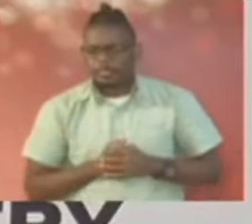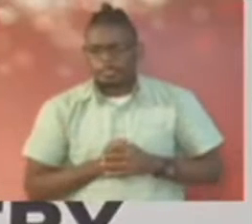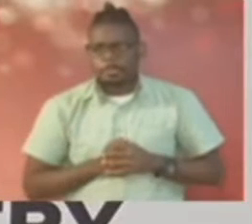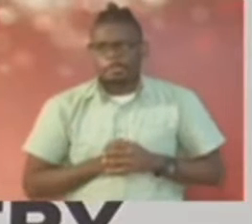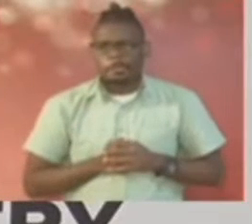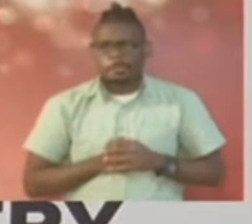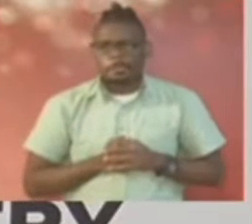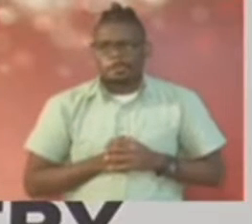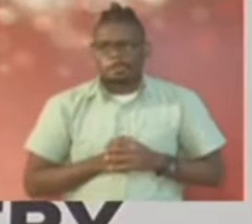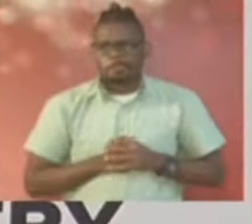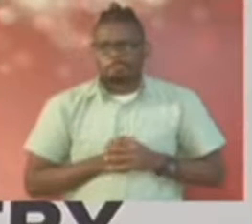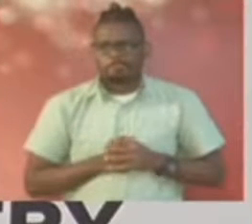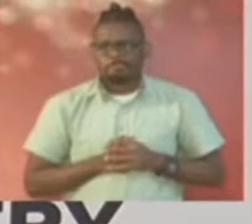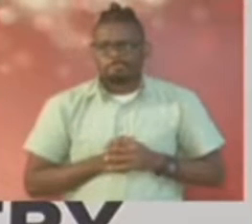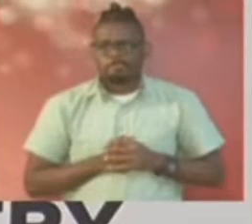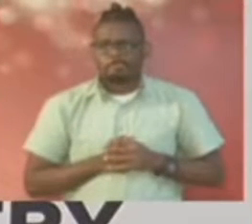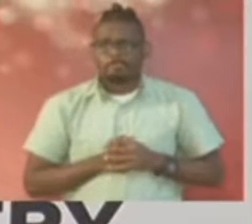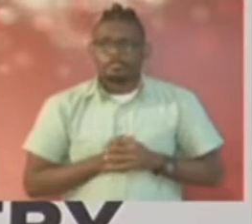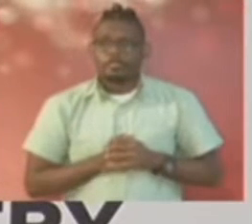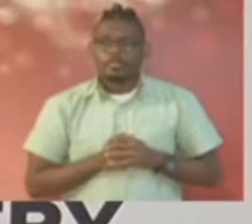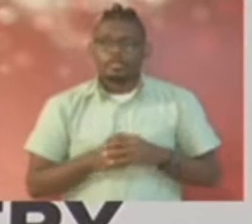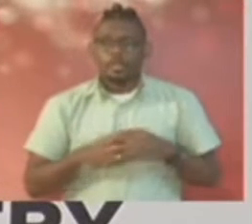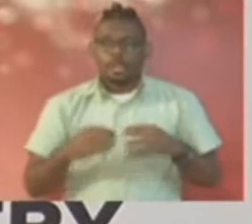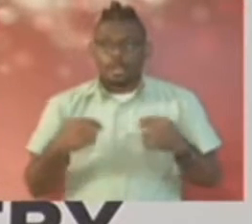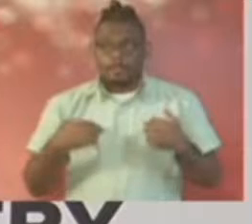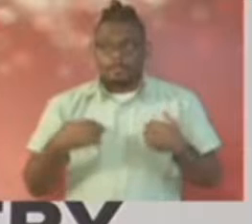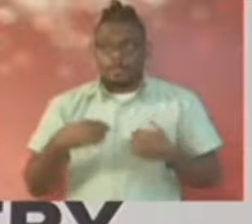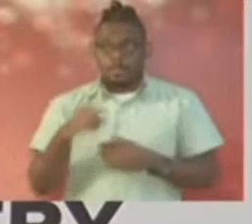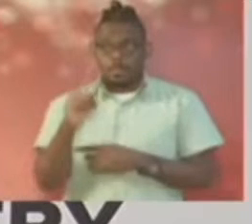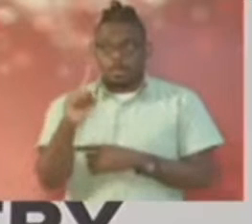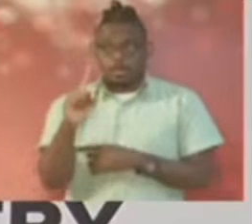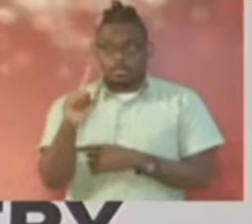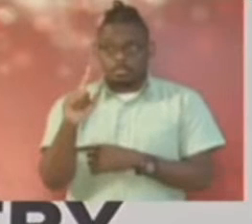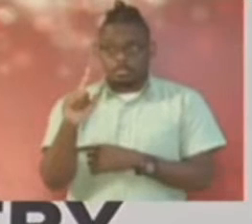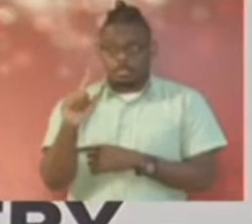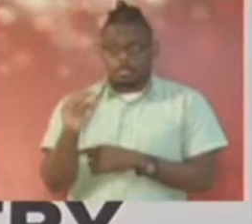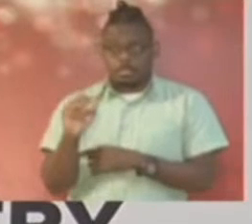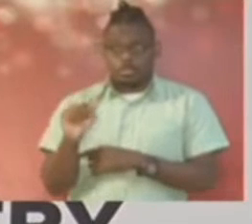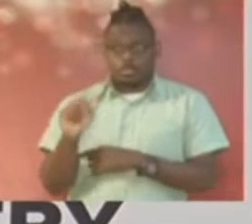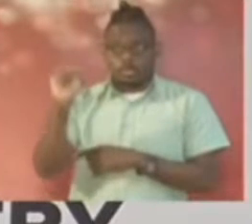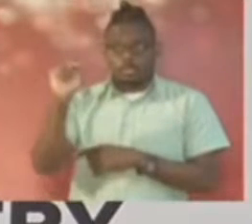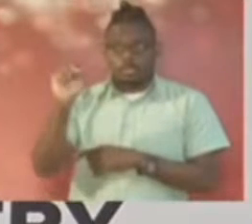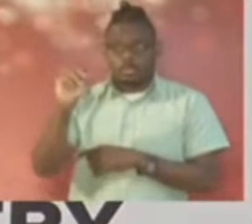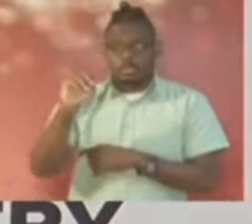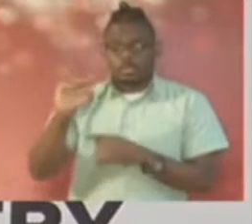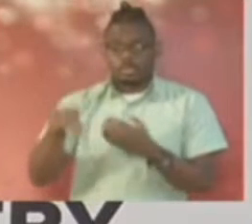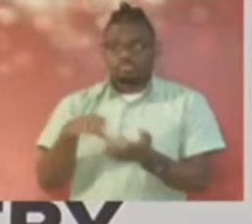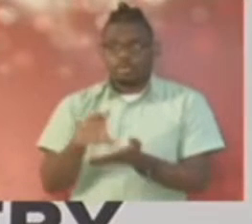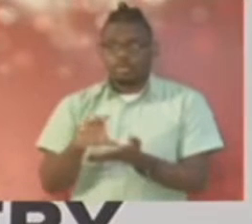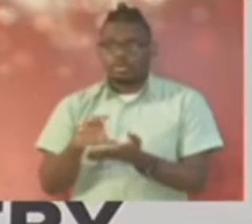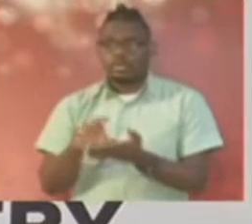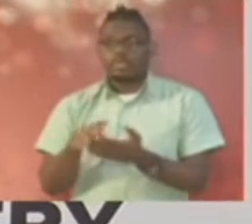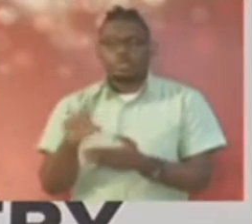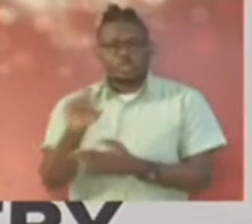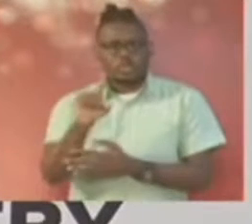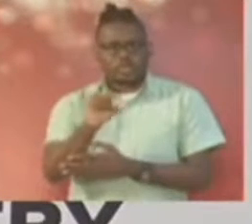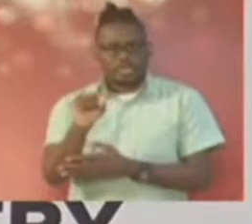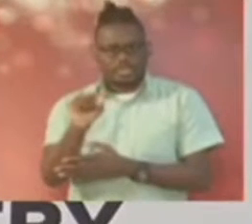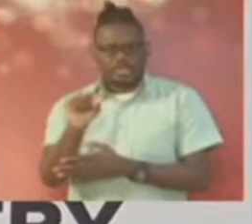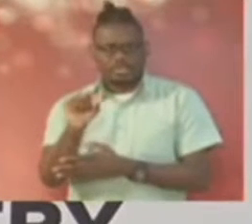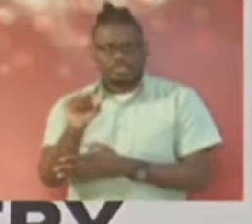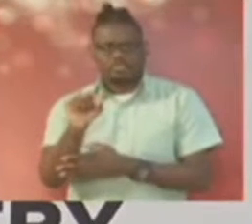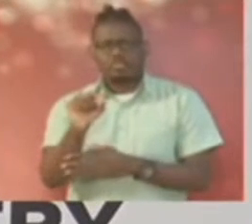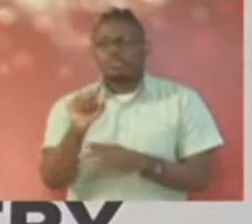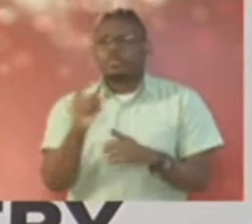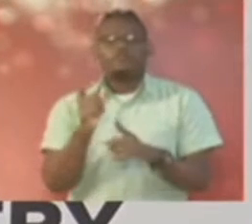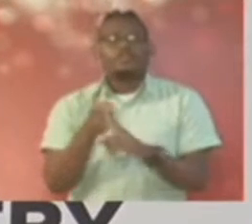definitely at one of the sites we had at least 20 cases coming in from the North Central Regional during that particular period. I don't know how many we would have had from the Trinidad Public